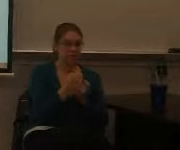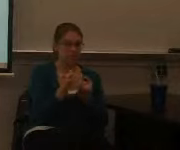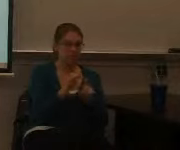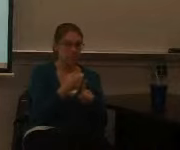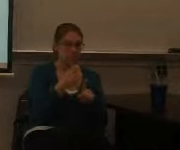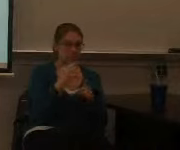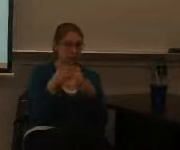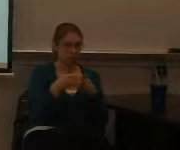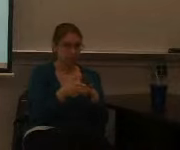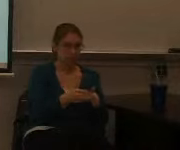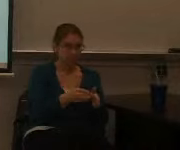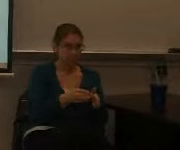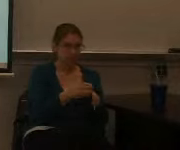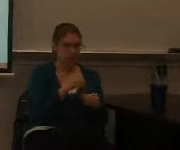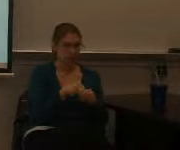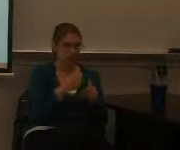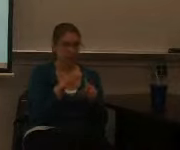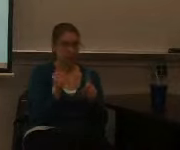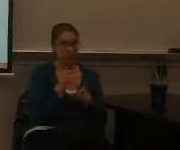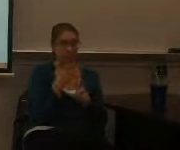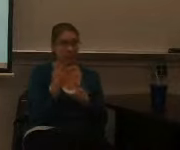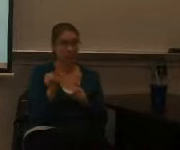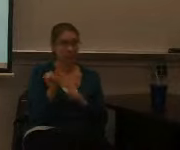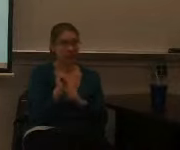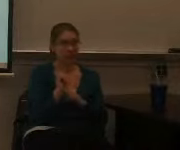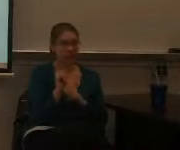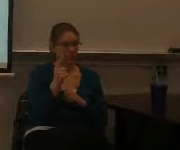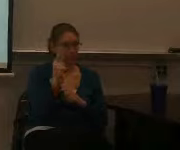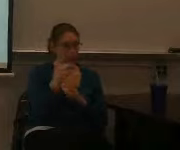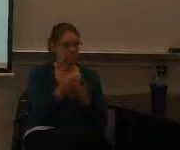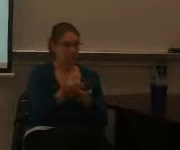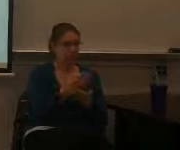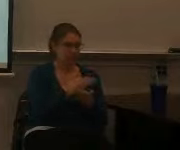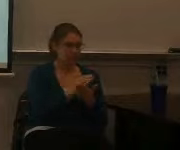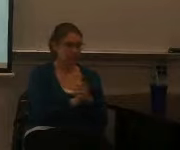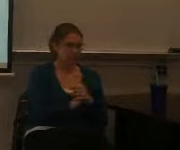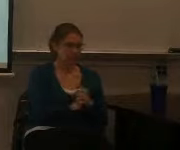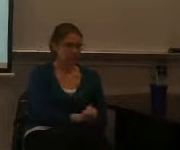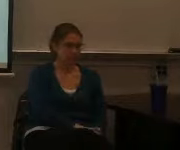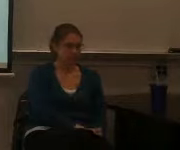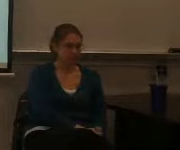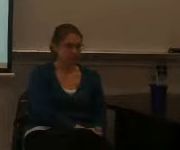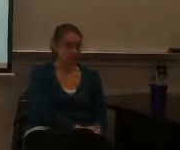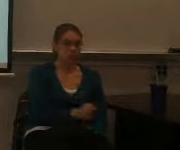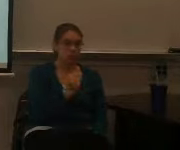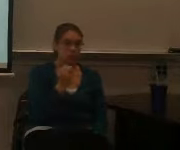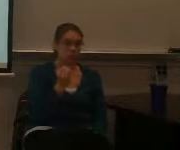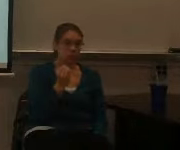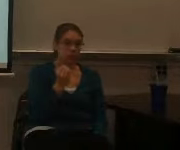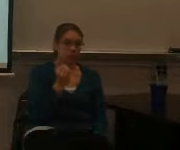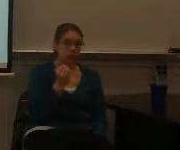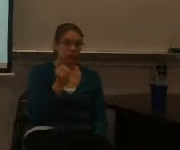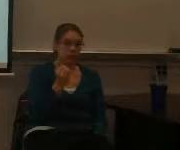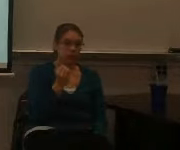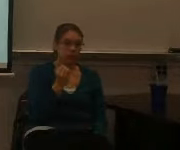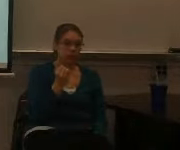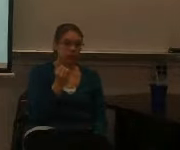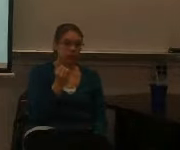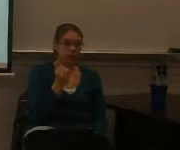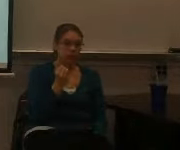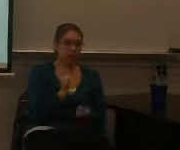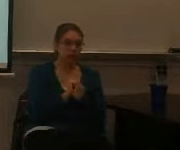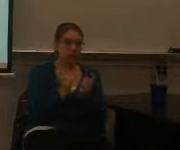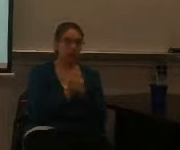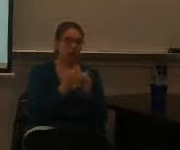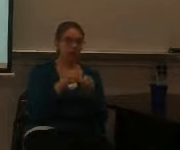streams as into the atmosphere as thought previously. And so that this change